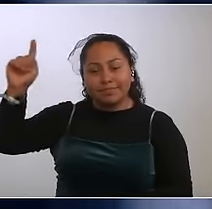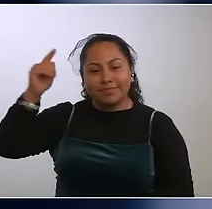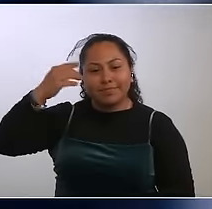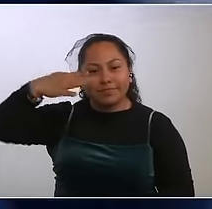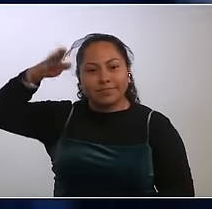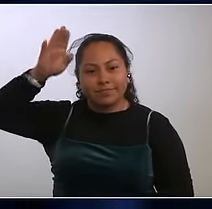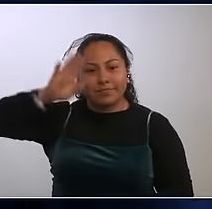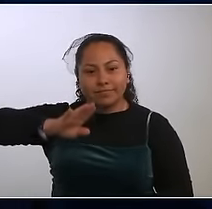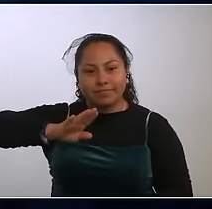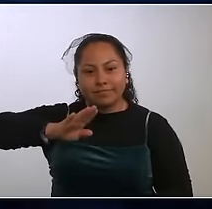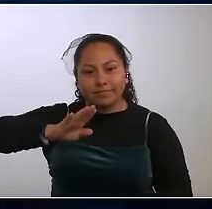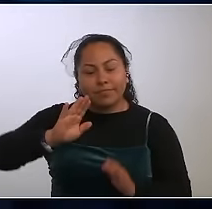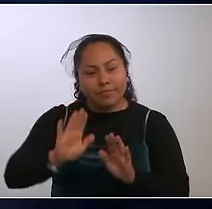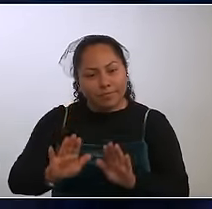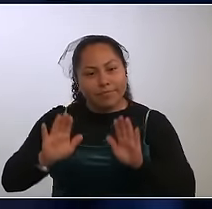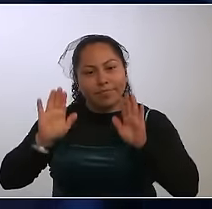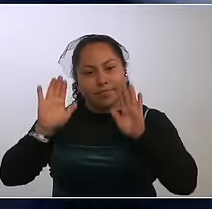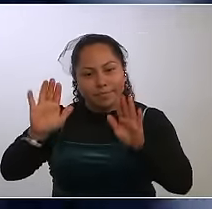asamblea.